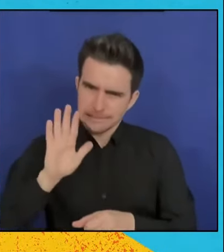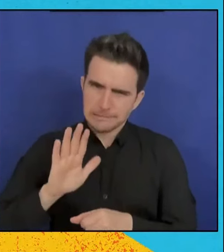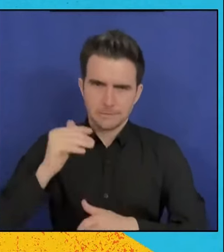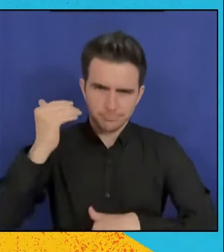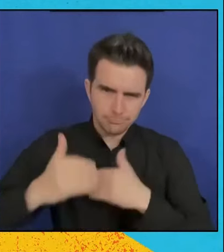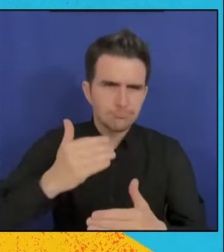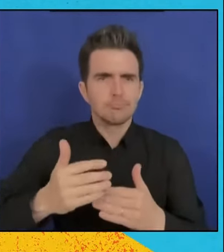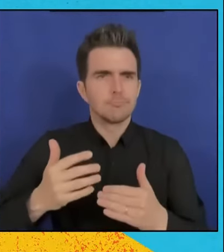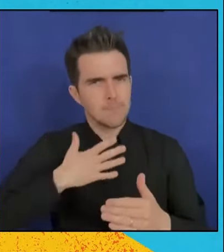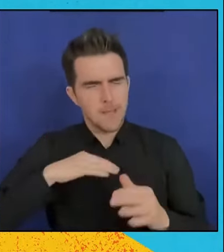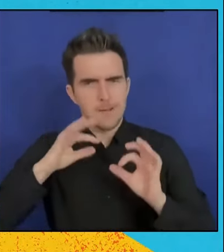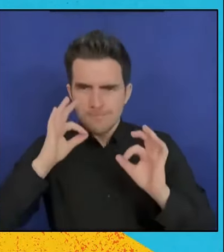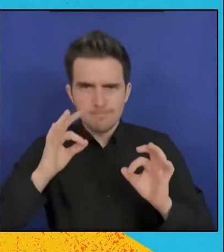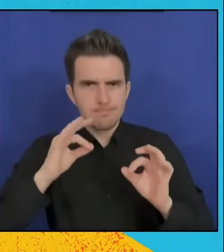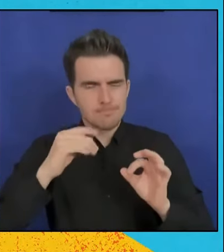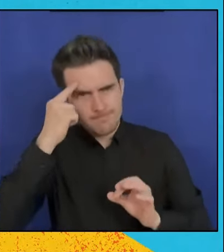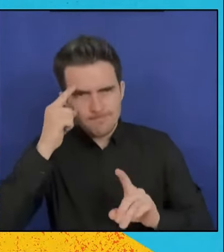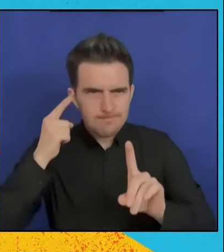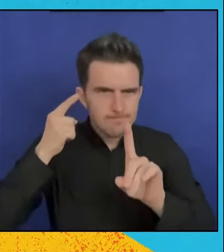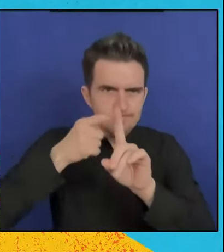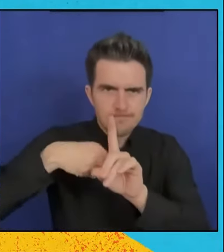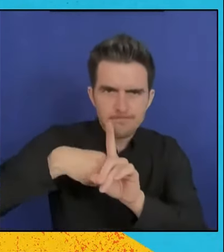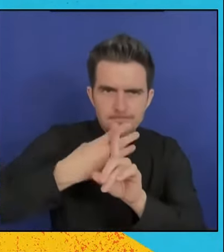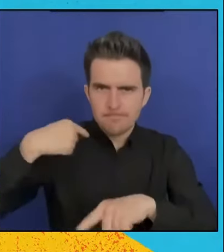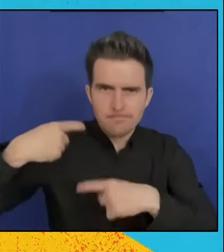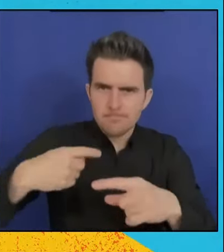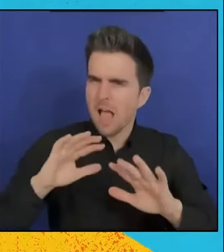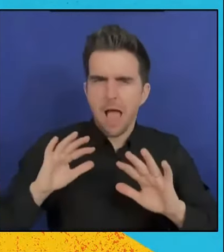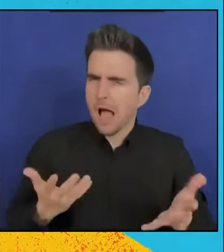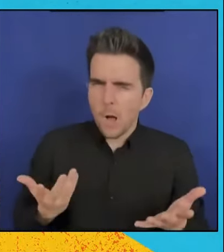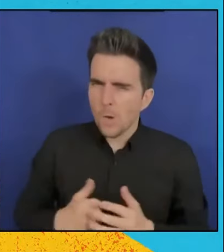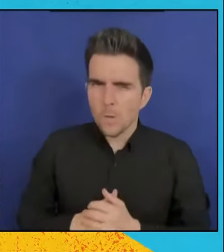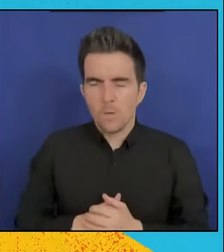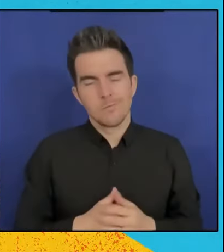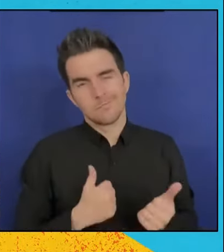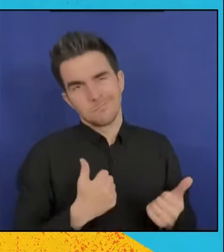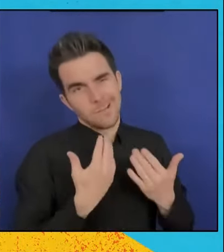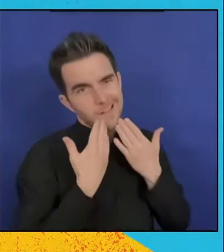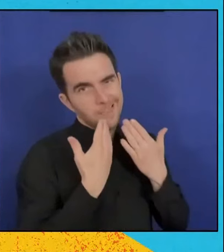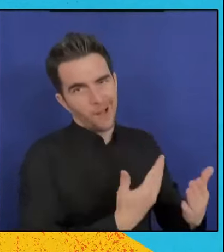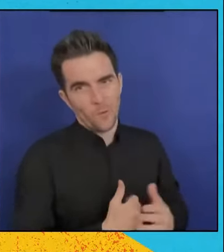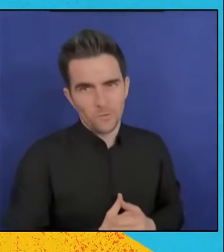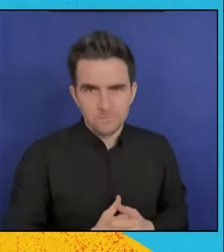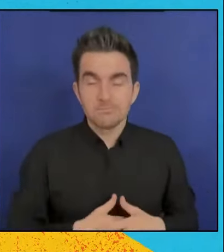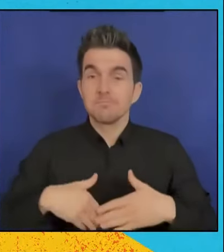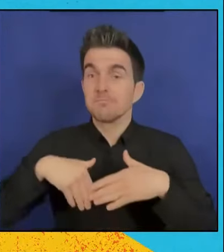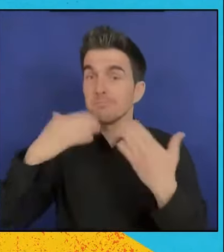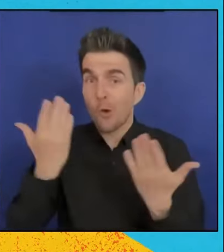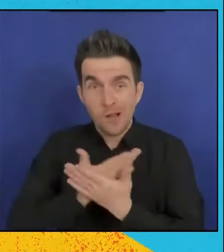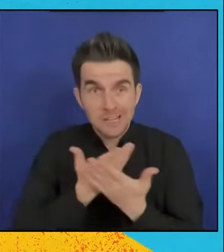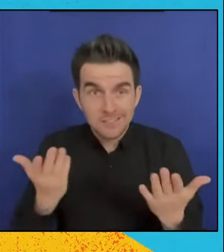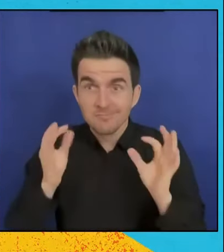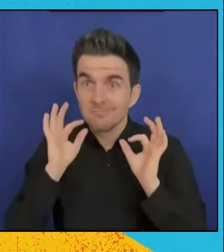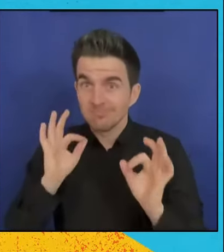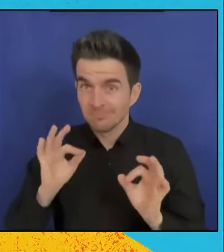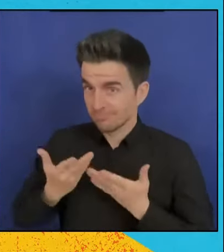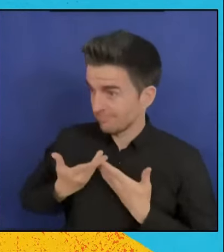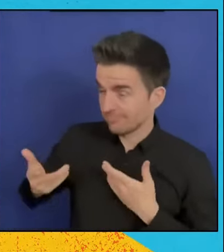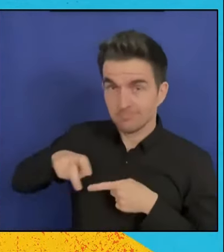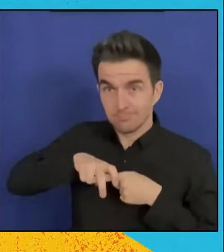and good morning to all of you. And what fun to see a room come alive like you're making it come alive this morning. So thank you, Sherwin. Very